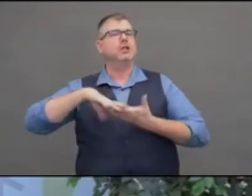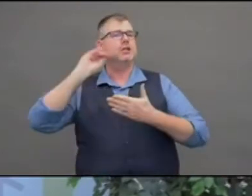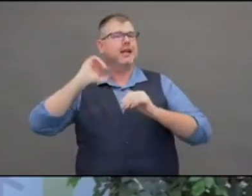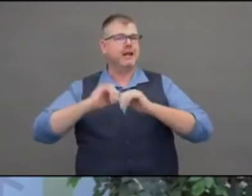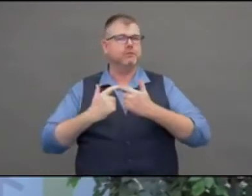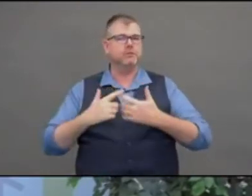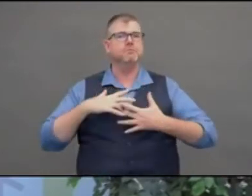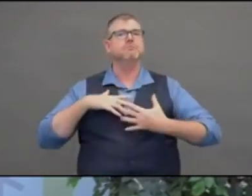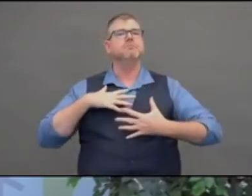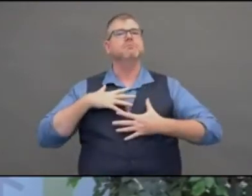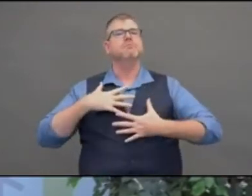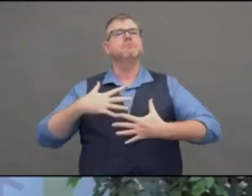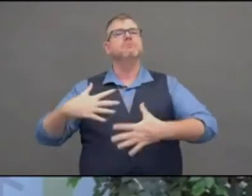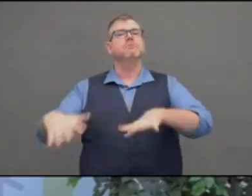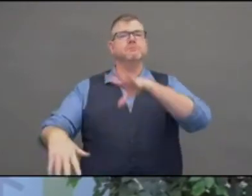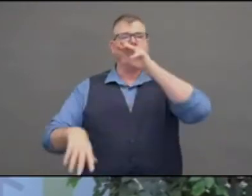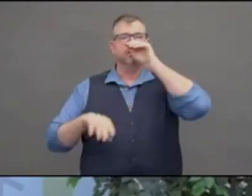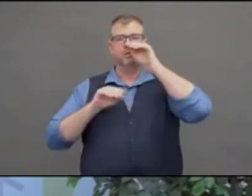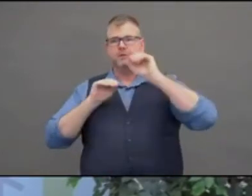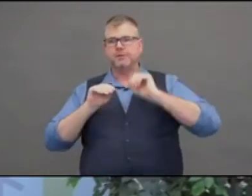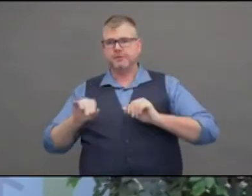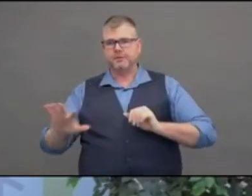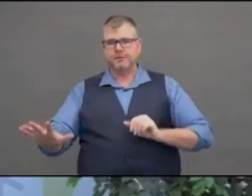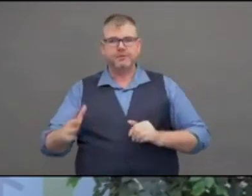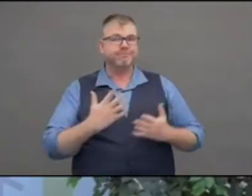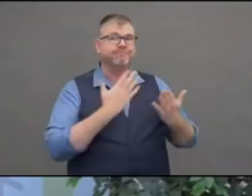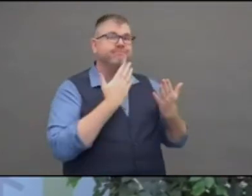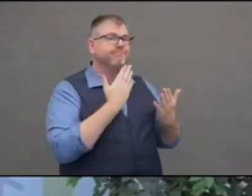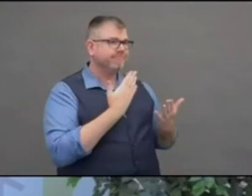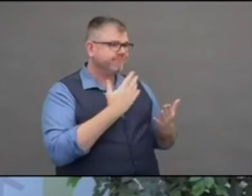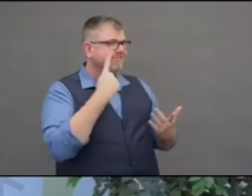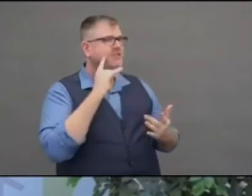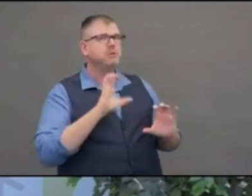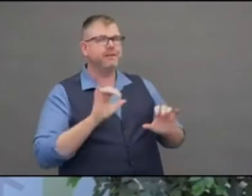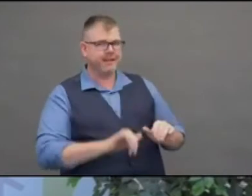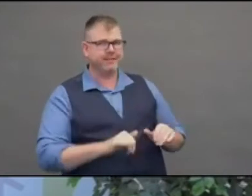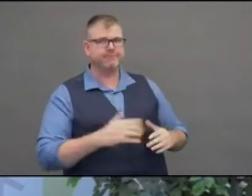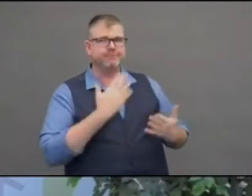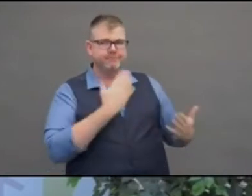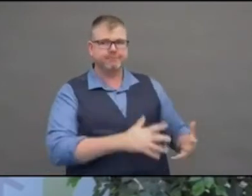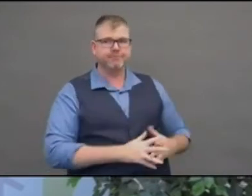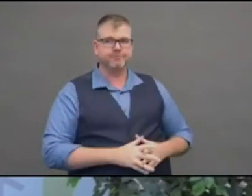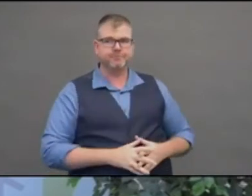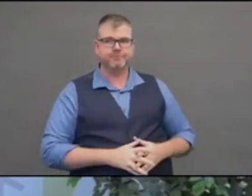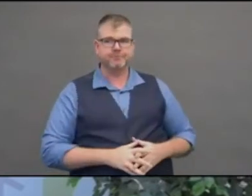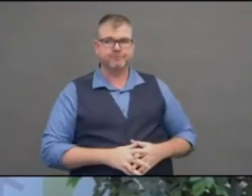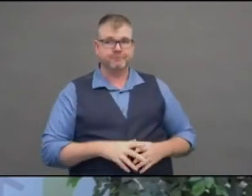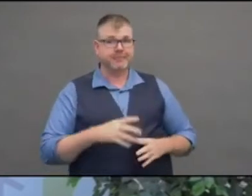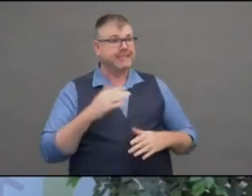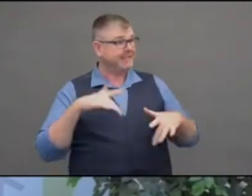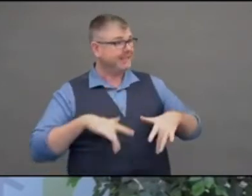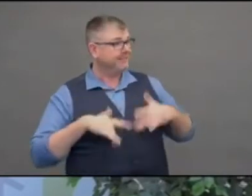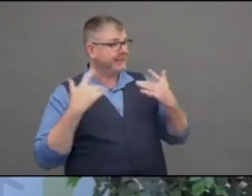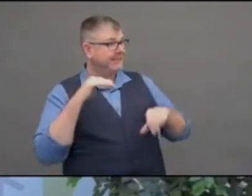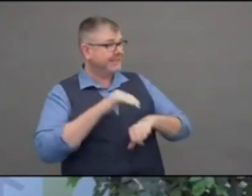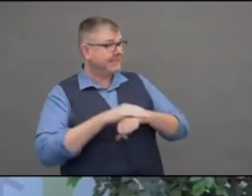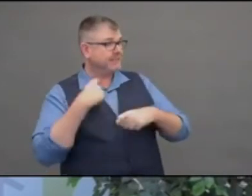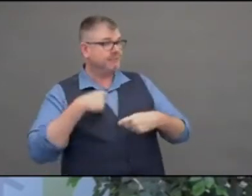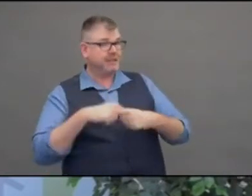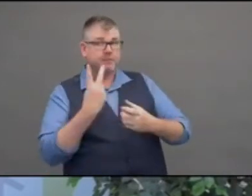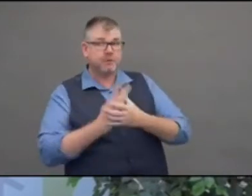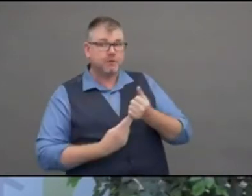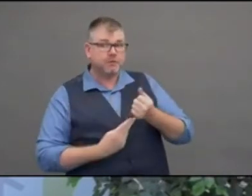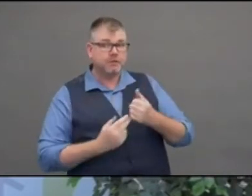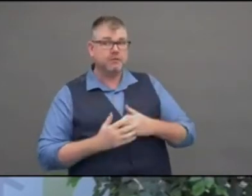so helpful, and thank you for doing that. Absolutely. And is this event happening in English and Spanish, or just English? It is